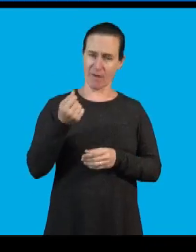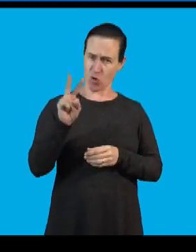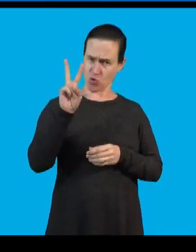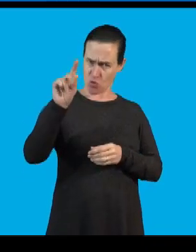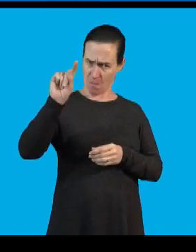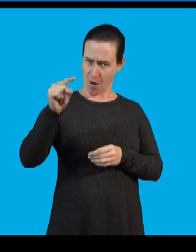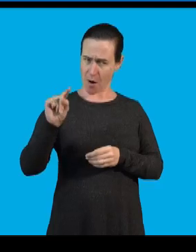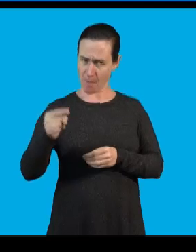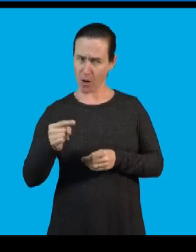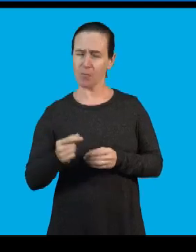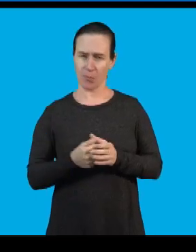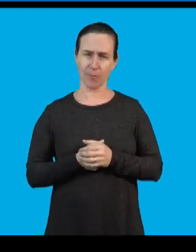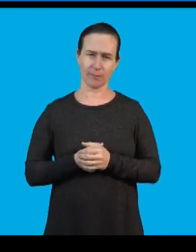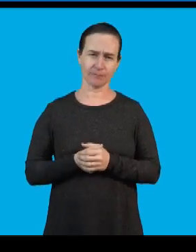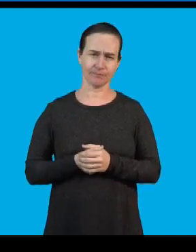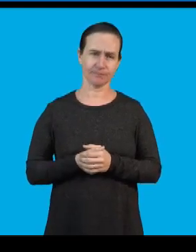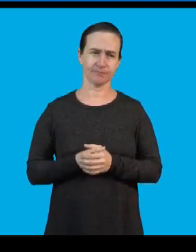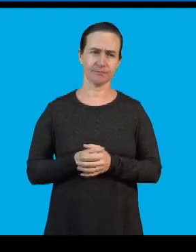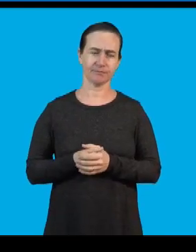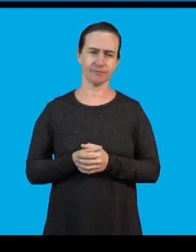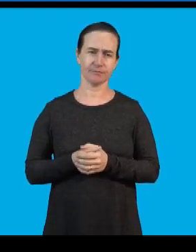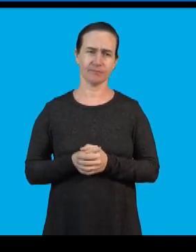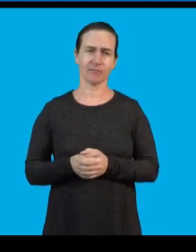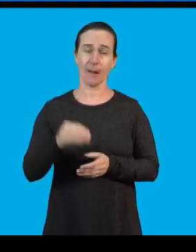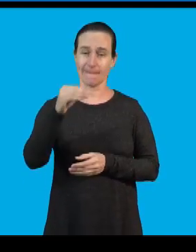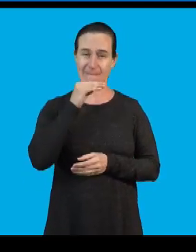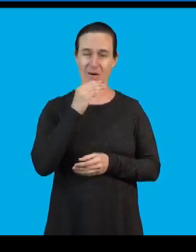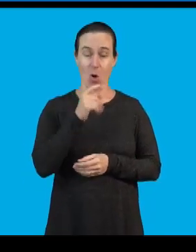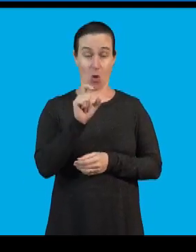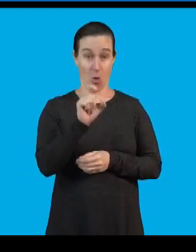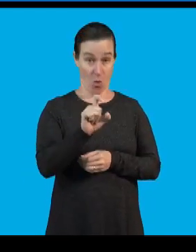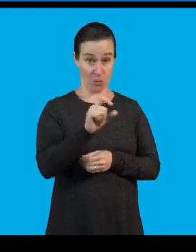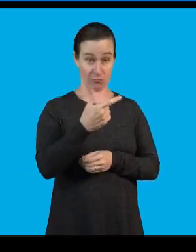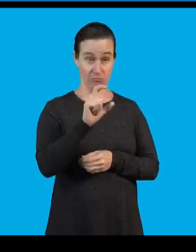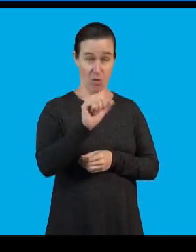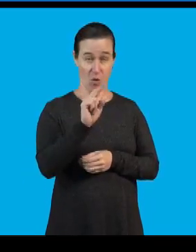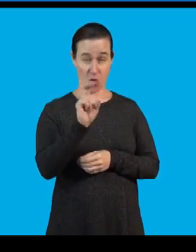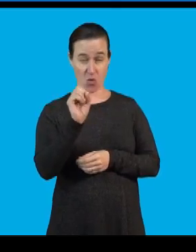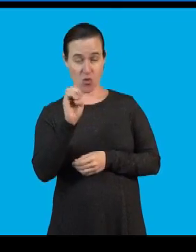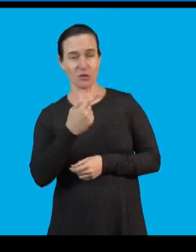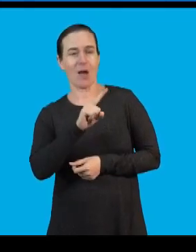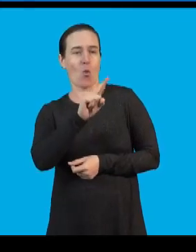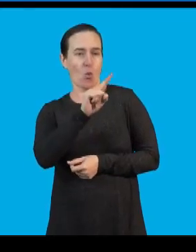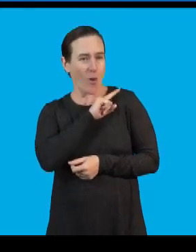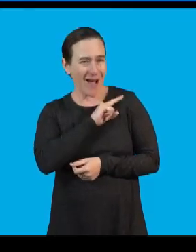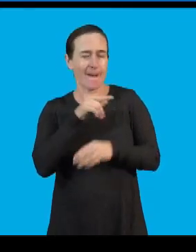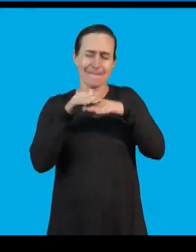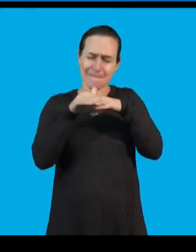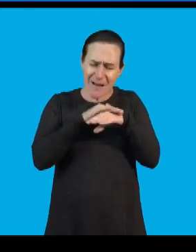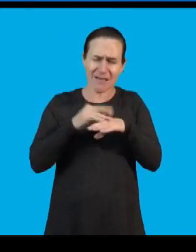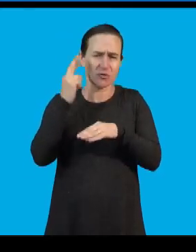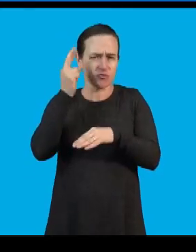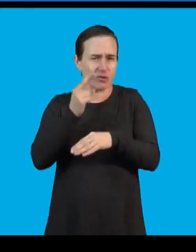marks for root cause, this will mean it goes to the cause of this child being abandoned or